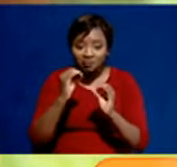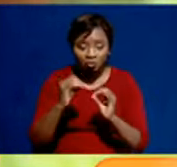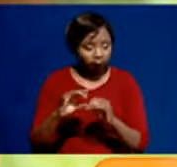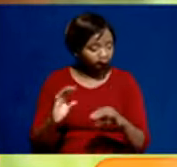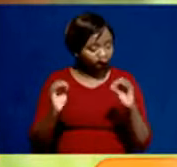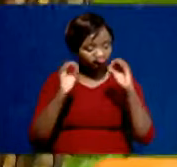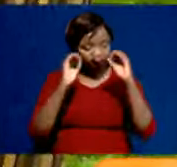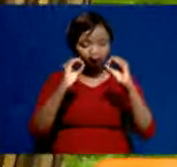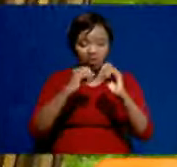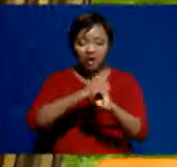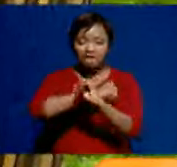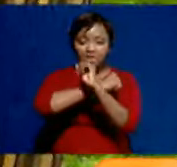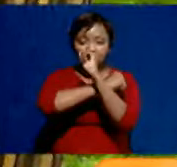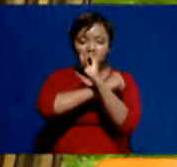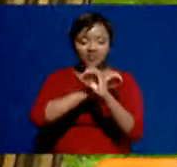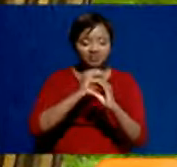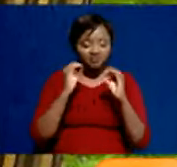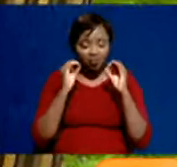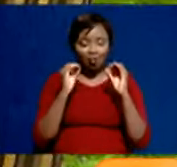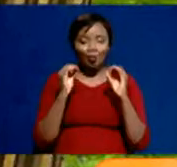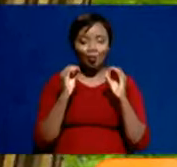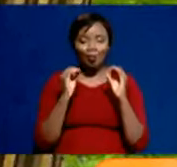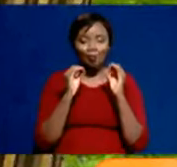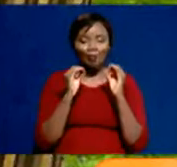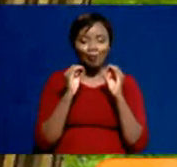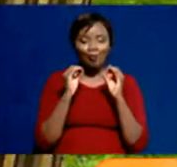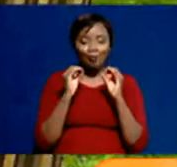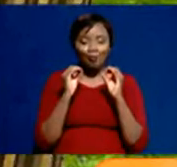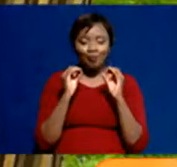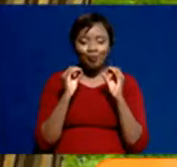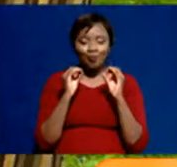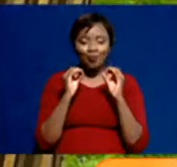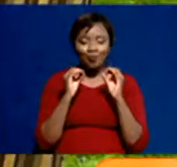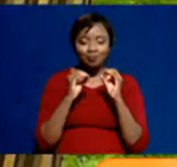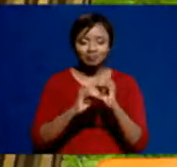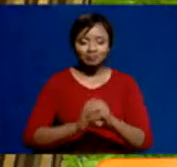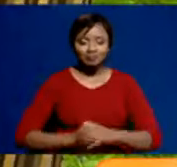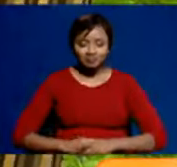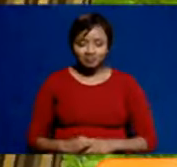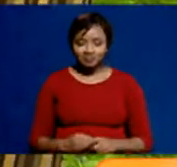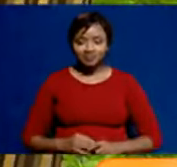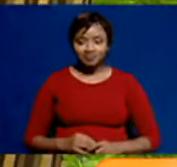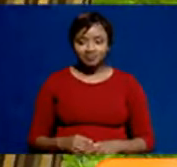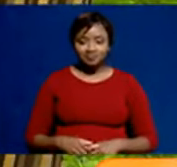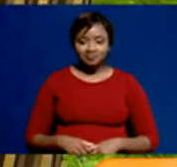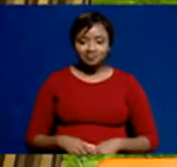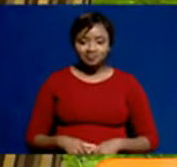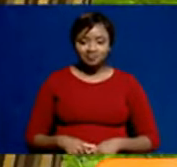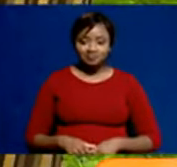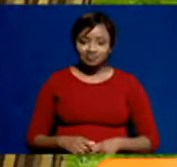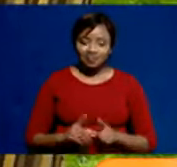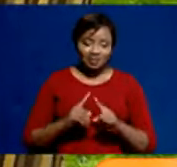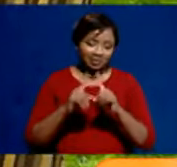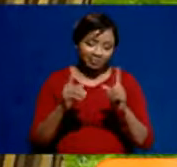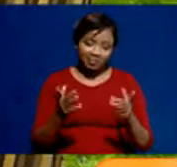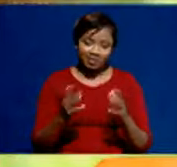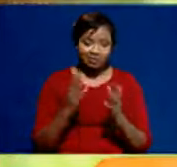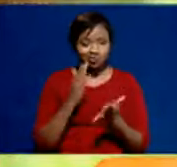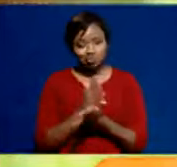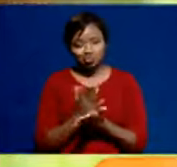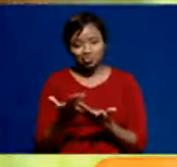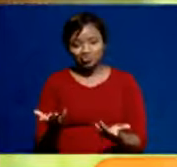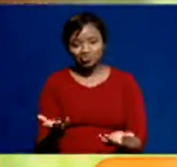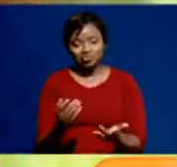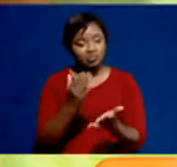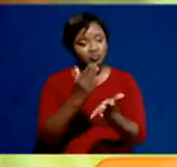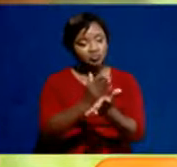any. But to be fair, yeah, they also inherited some serious challenges. If